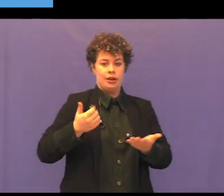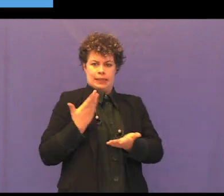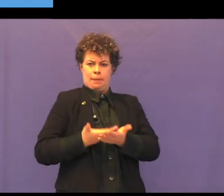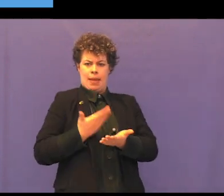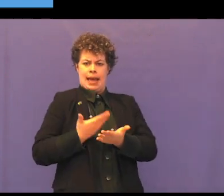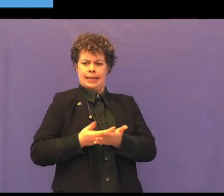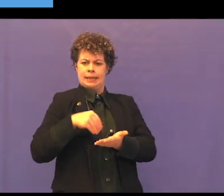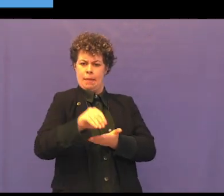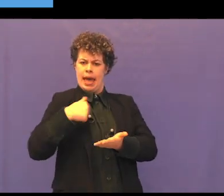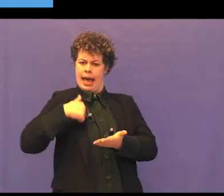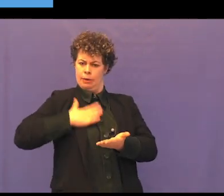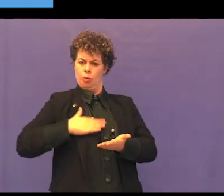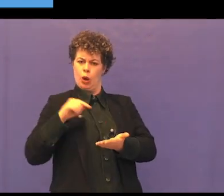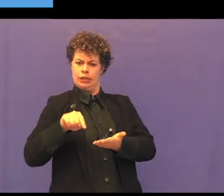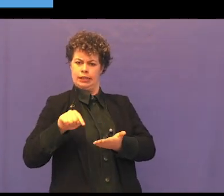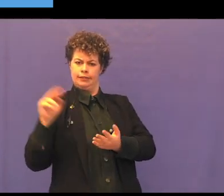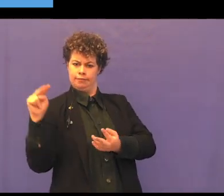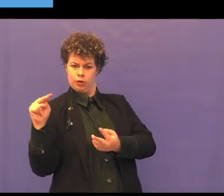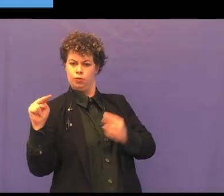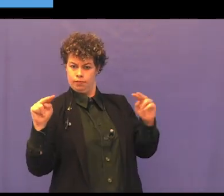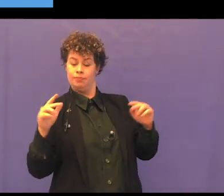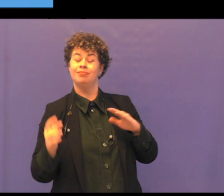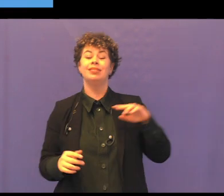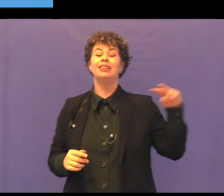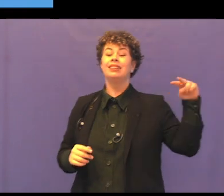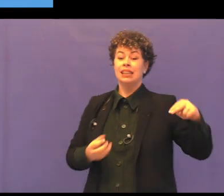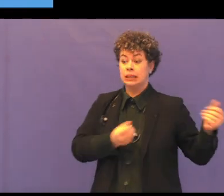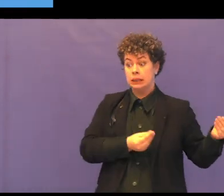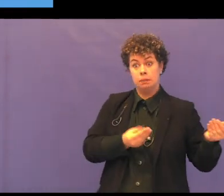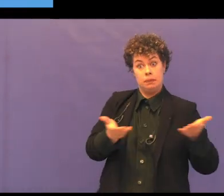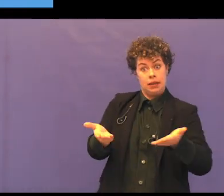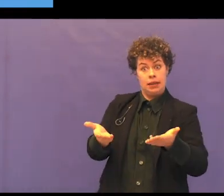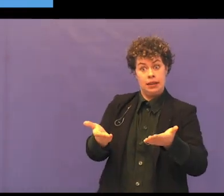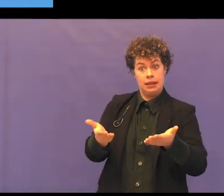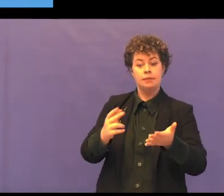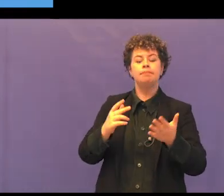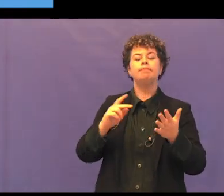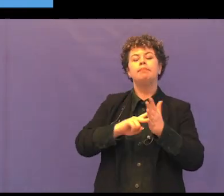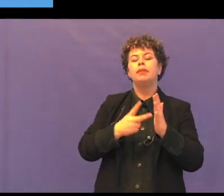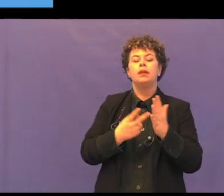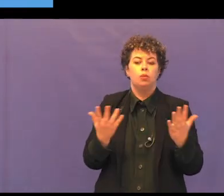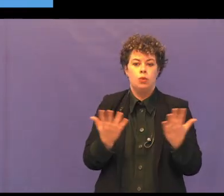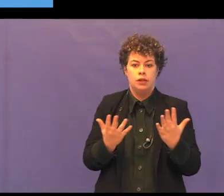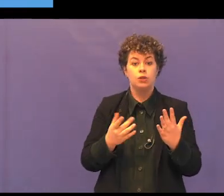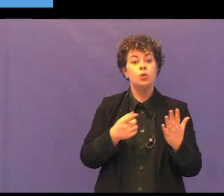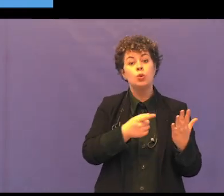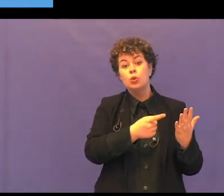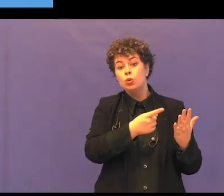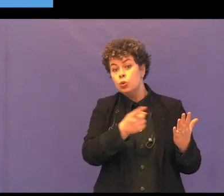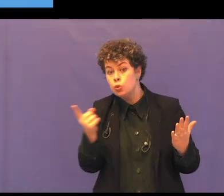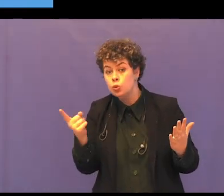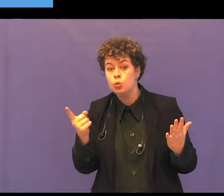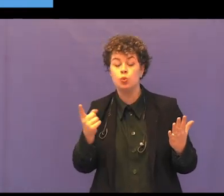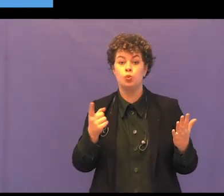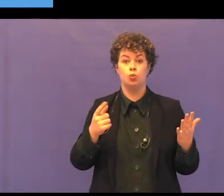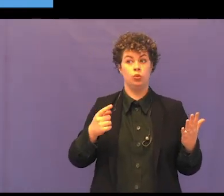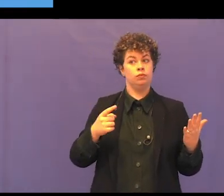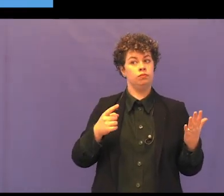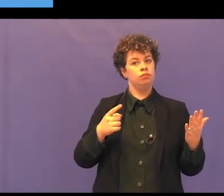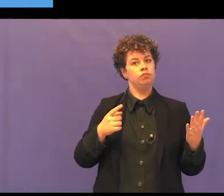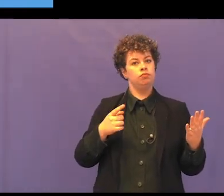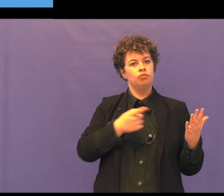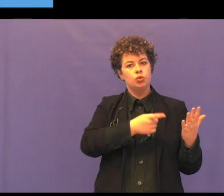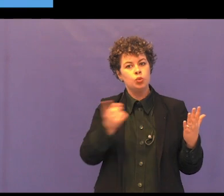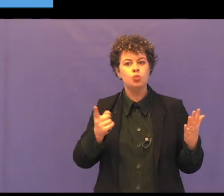the idea that what you try to do in terms of your energy provision is you